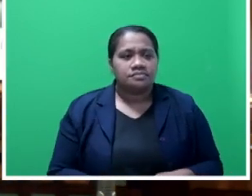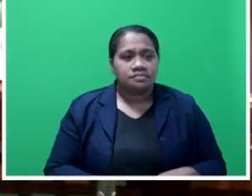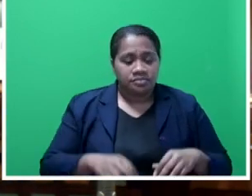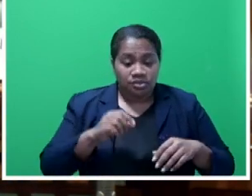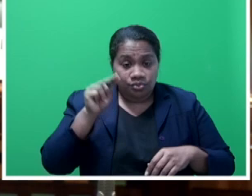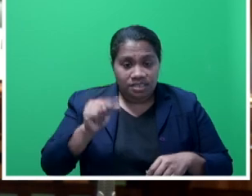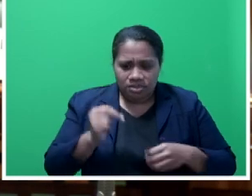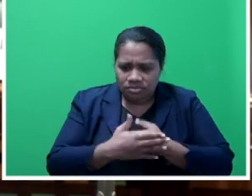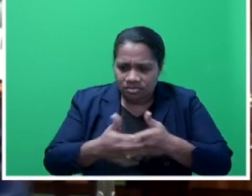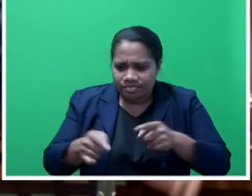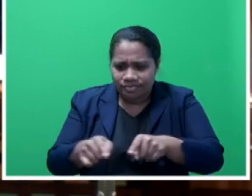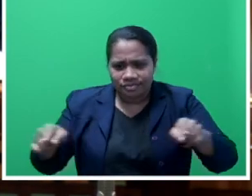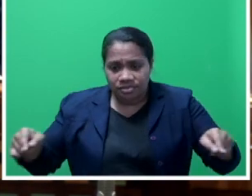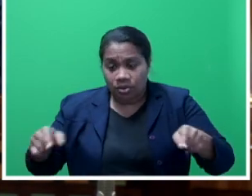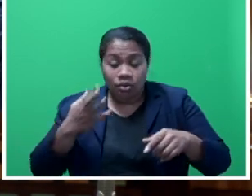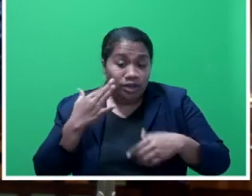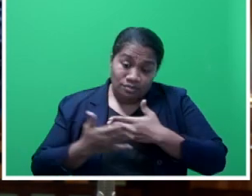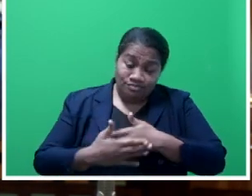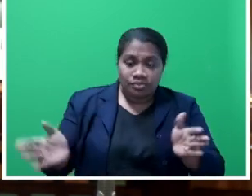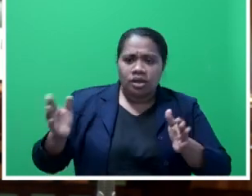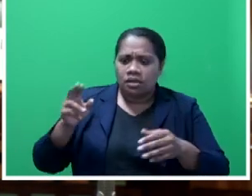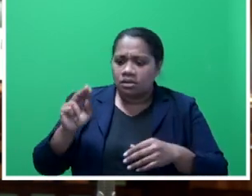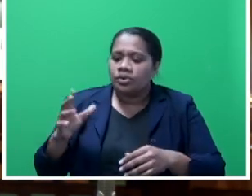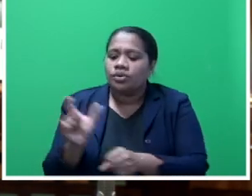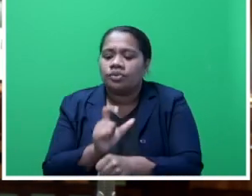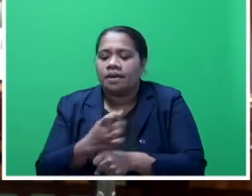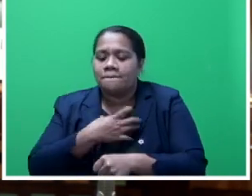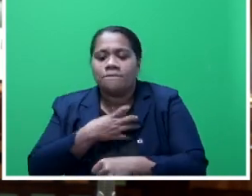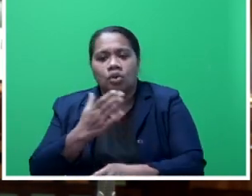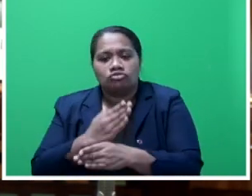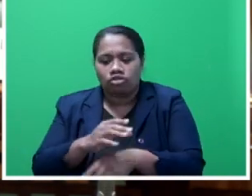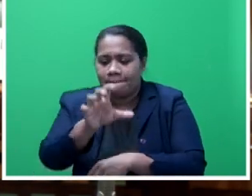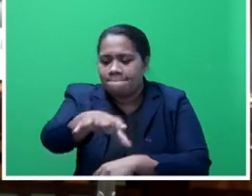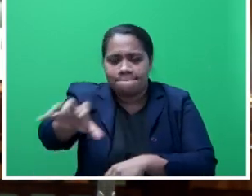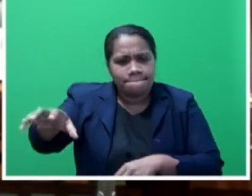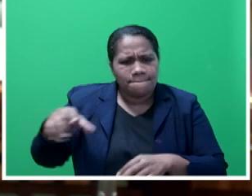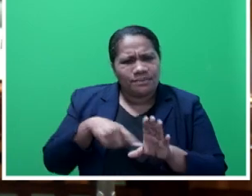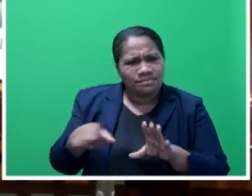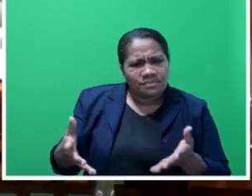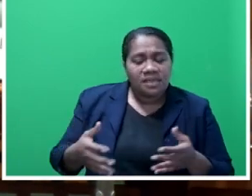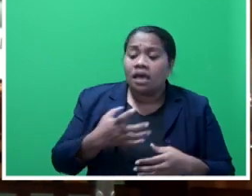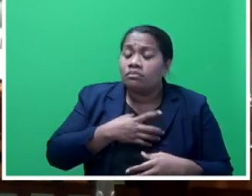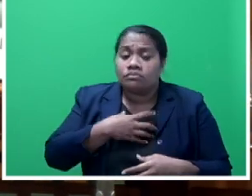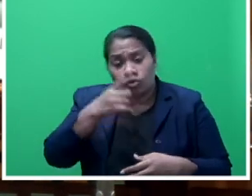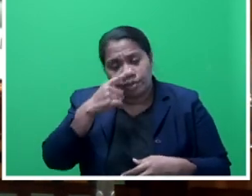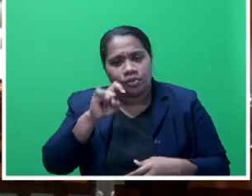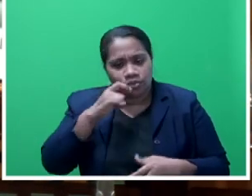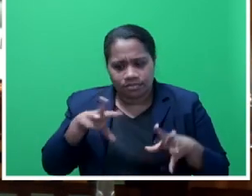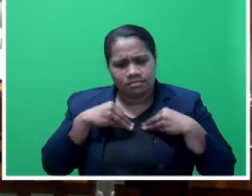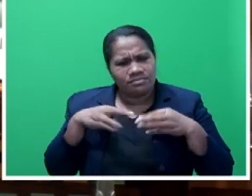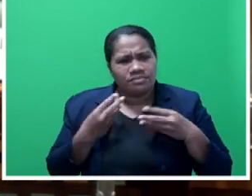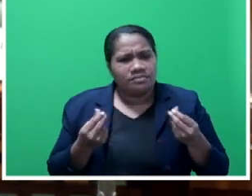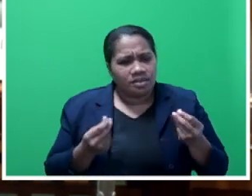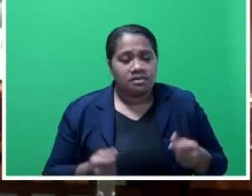jobs. You create a lot more jobs when you outsource. A lot more people that get money in the pocket. If a